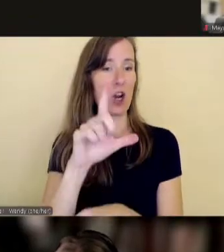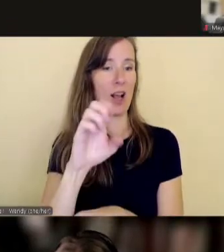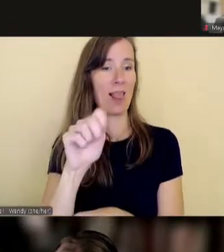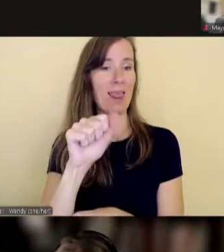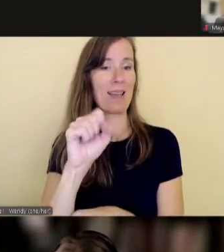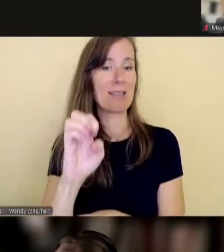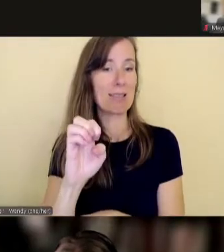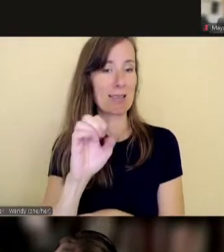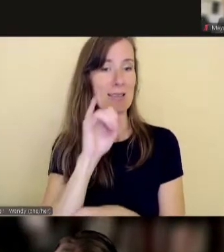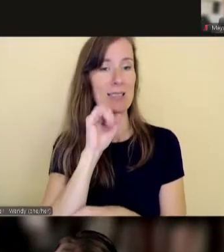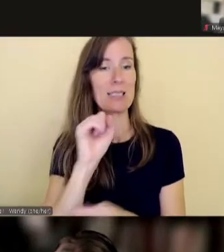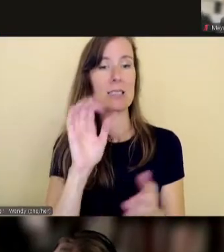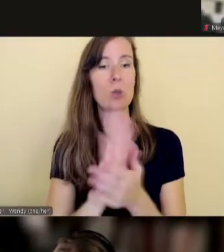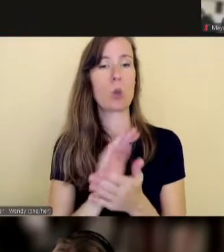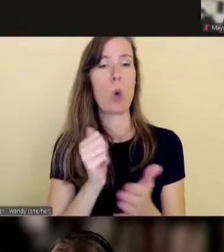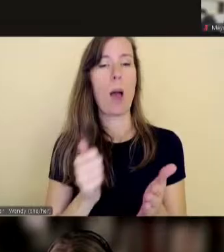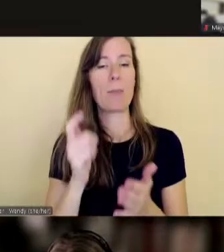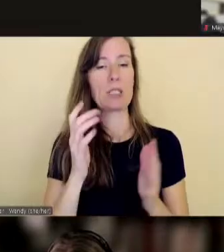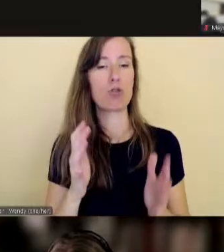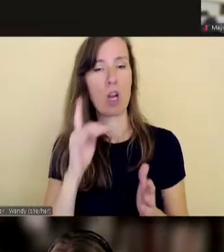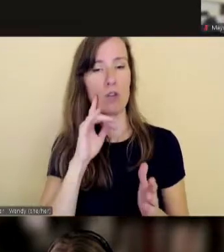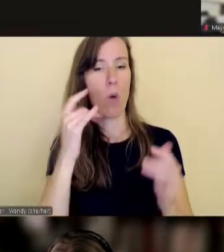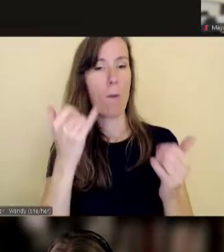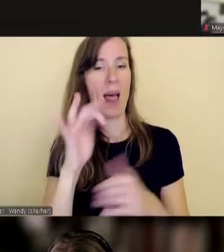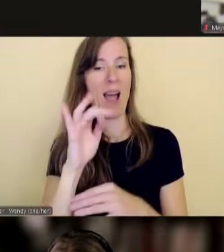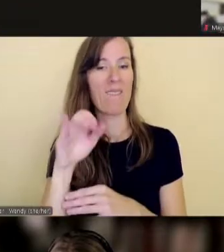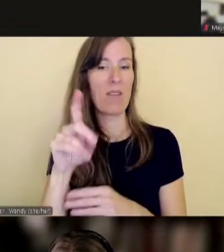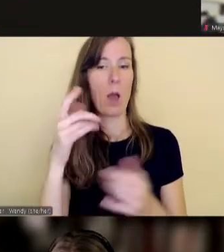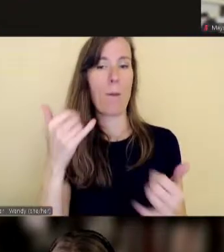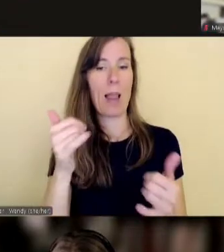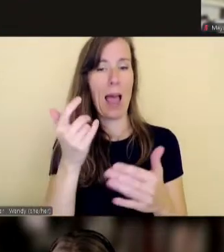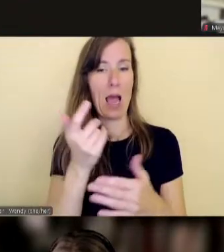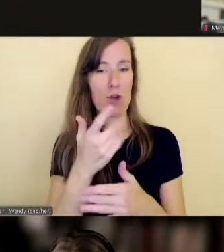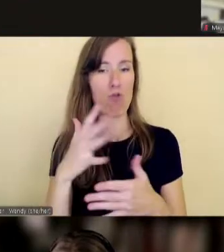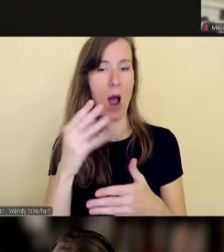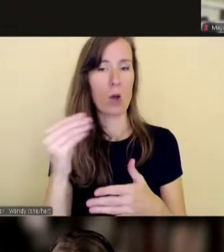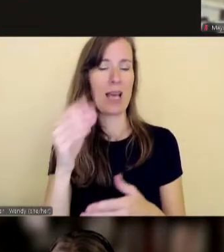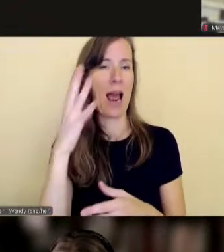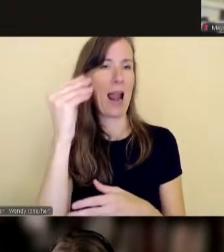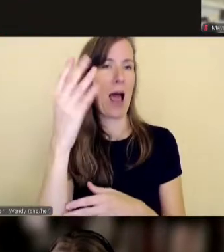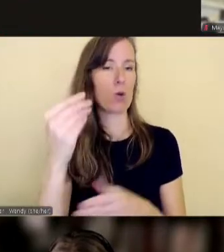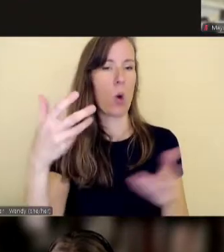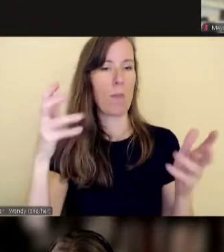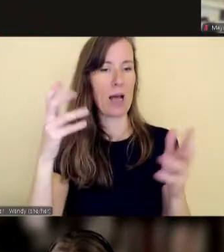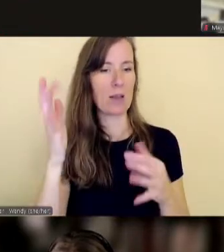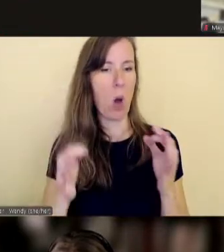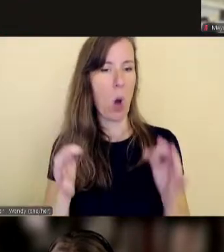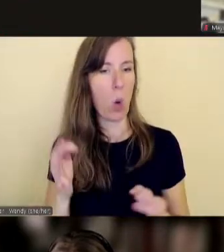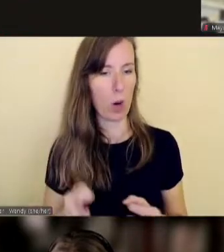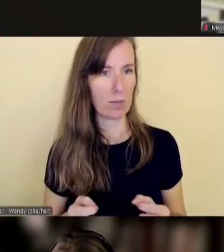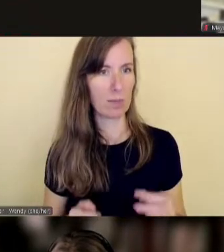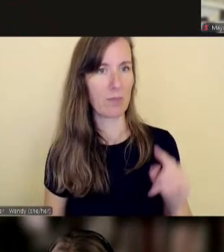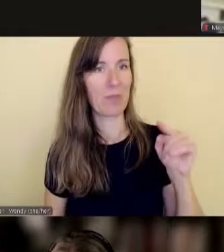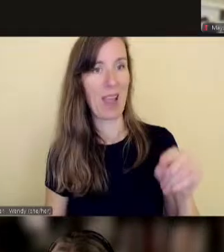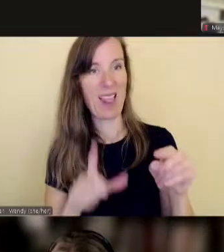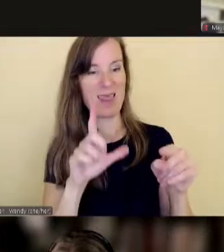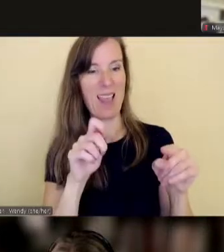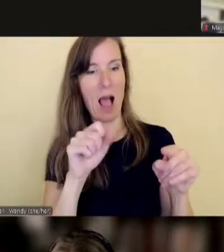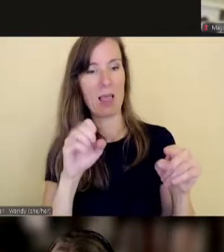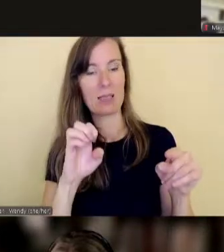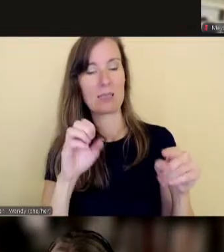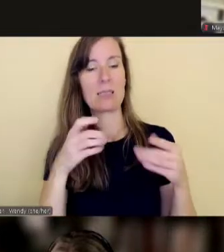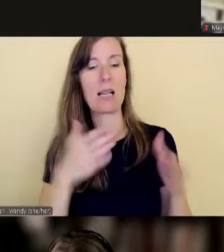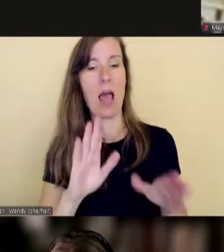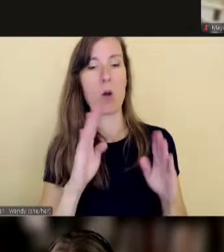lease allowed the town to use program open space funds to improve all outdoor spaces, including construction of the outdoor basketball